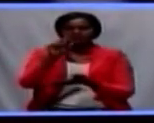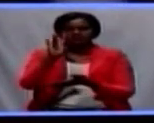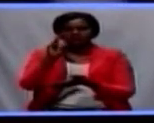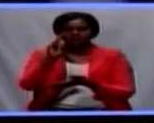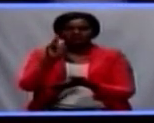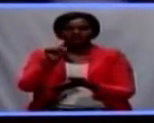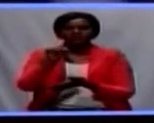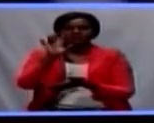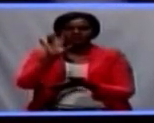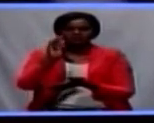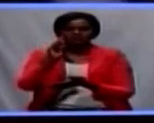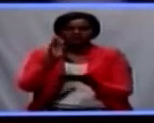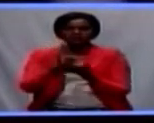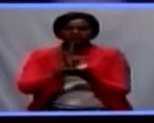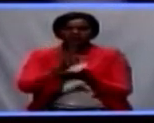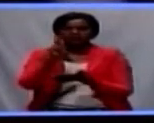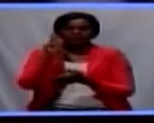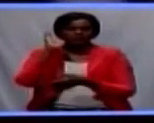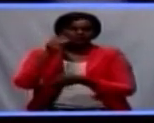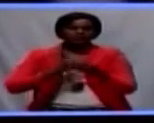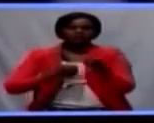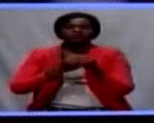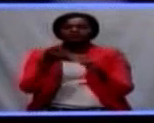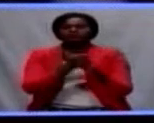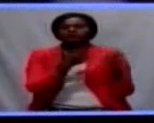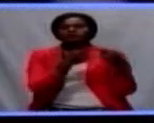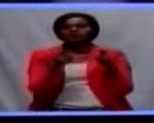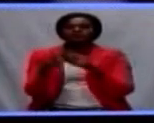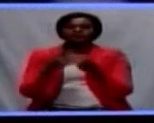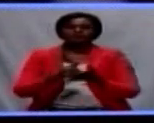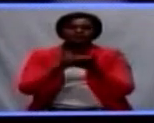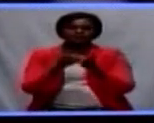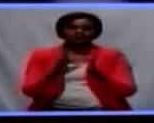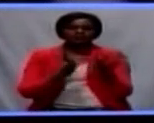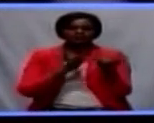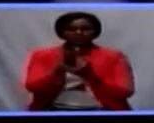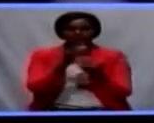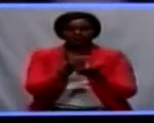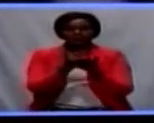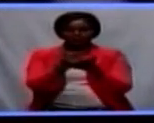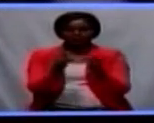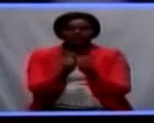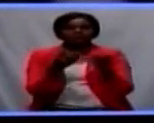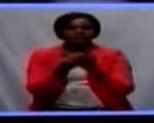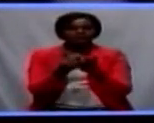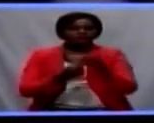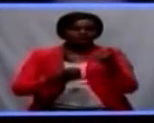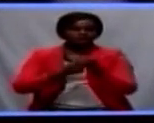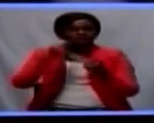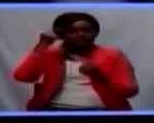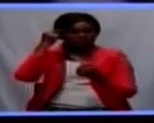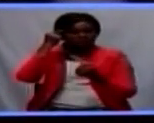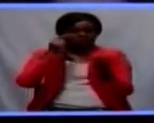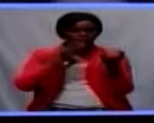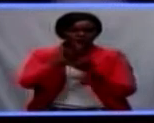17.7 billion kwacha is expected to be funded by cooperating partners through grants and financing. The government, through